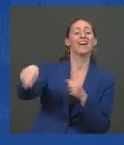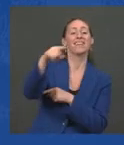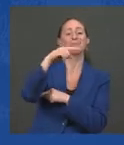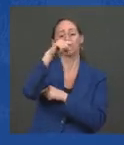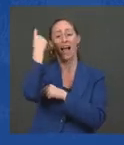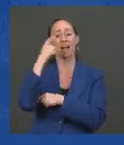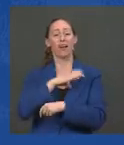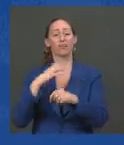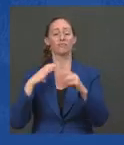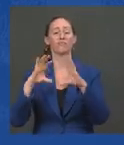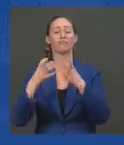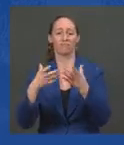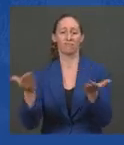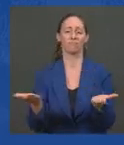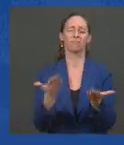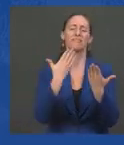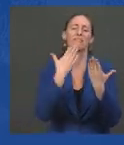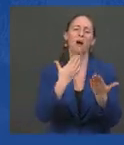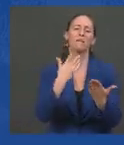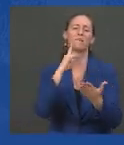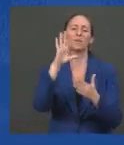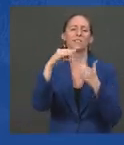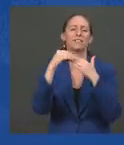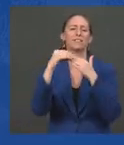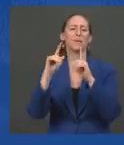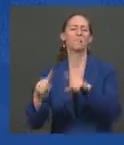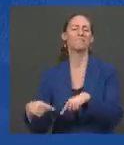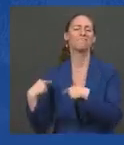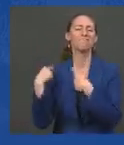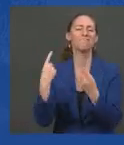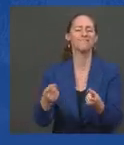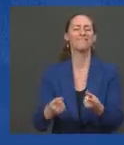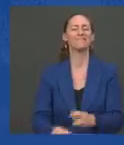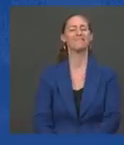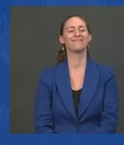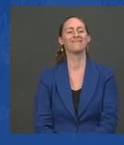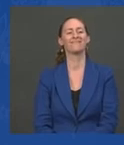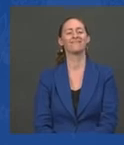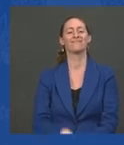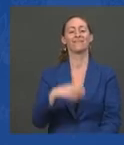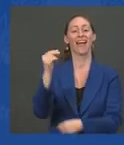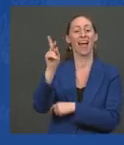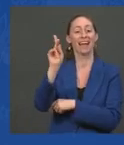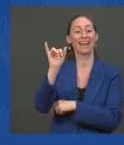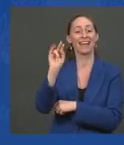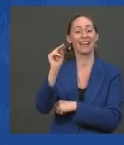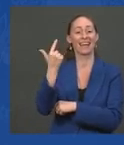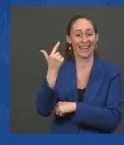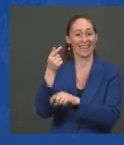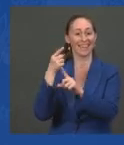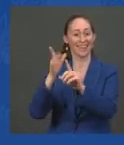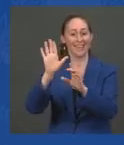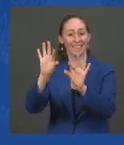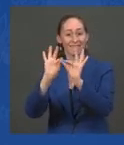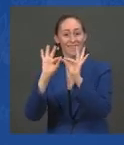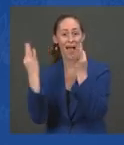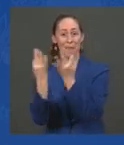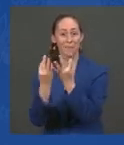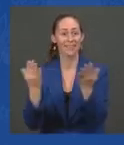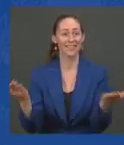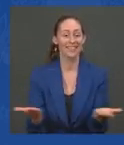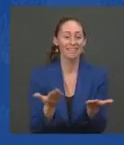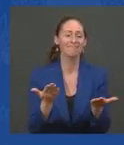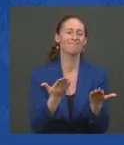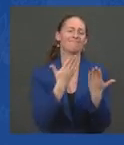leadership. And to the King family, Martin Luther King III, Dexter Scott King, and Bernice King, for their commitment